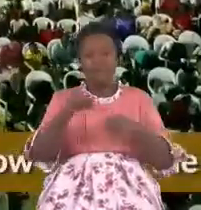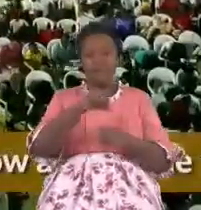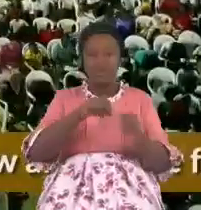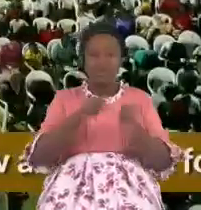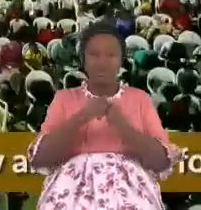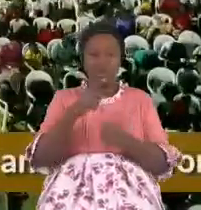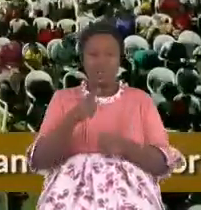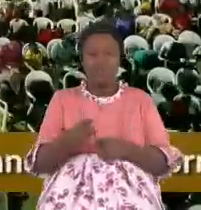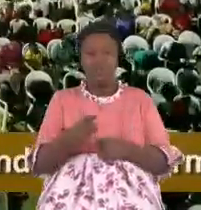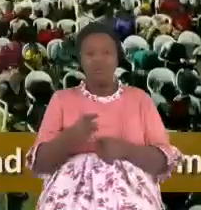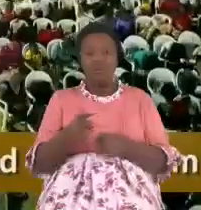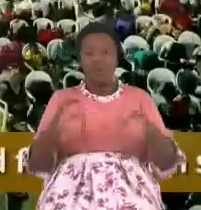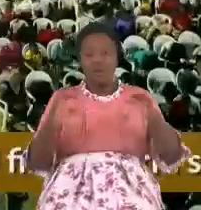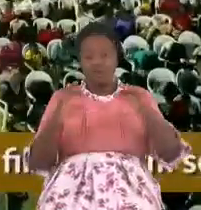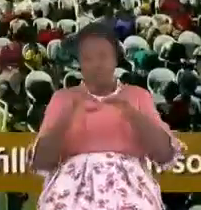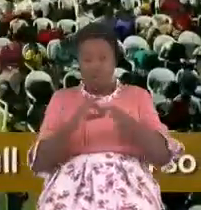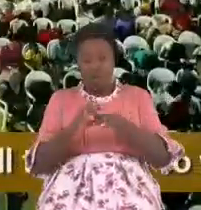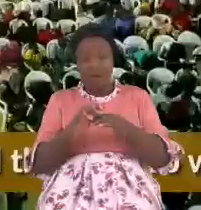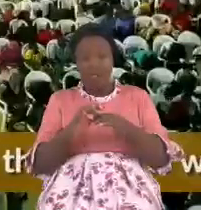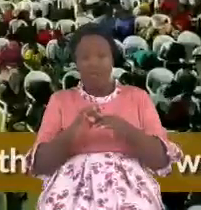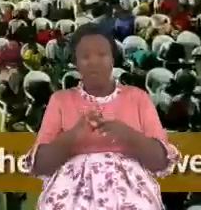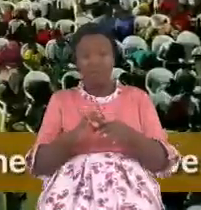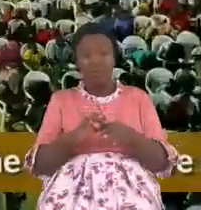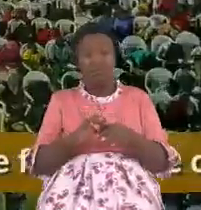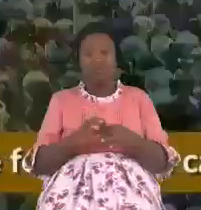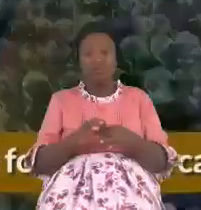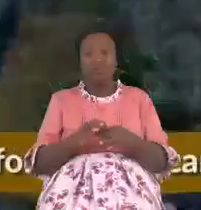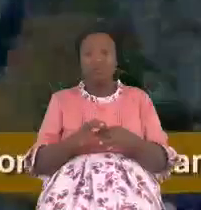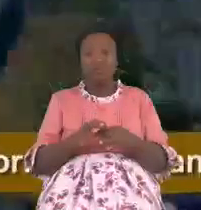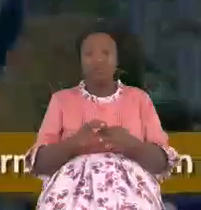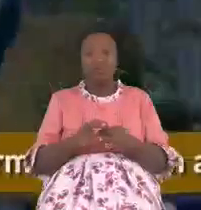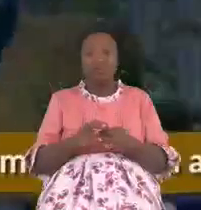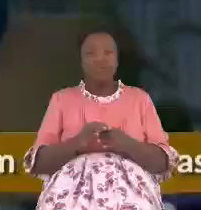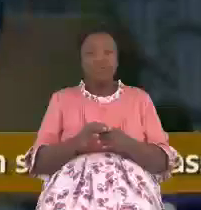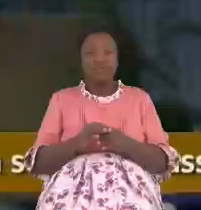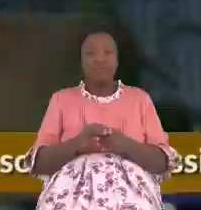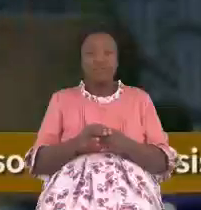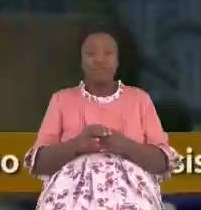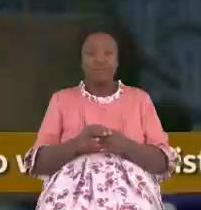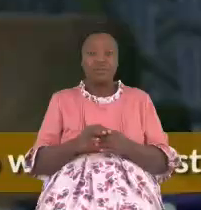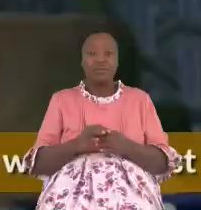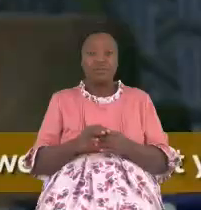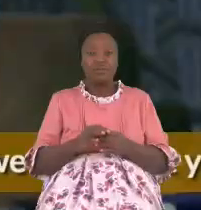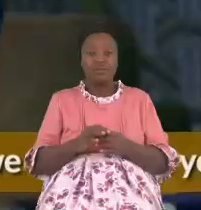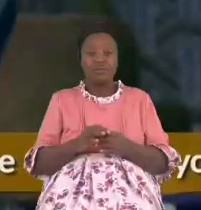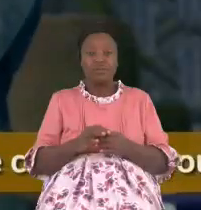connect with christ you are listening on facebook